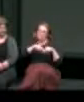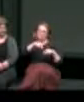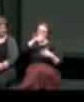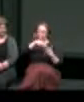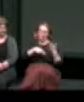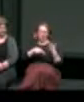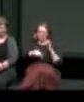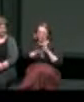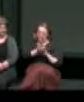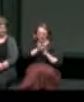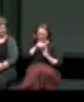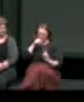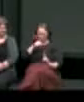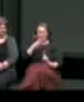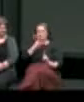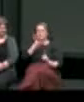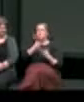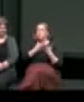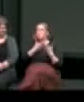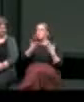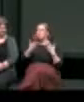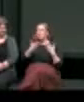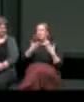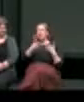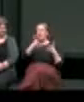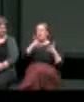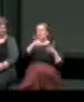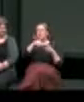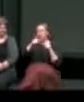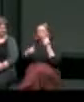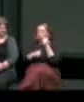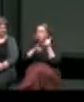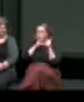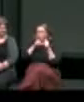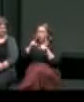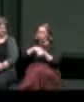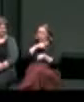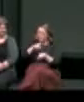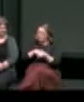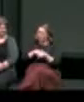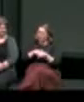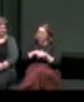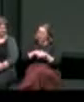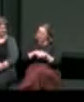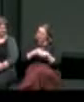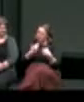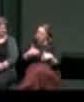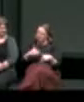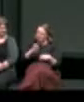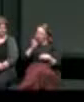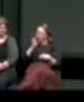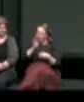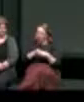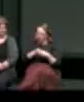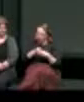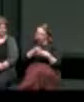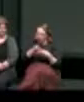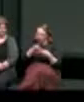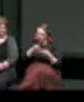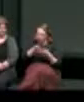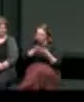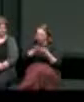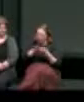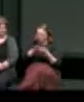is. Some things that have been submerged for a long period of time are notoriously difficult to conserve and to